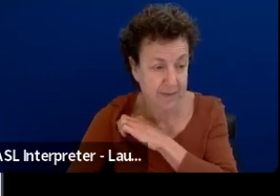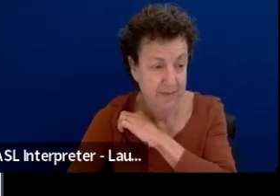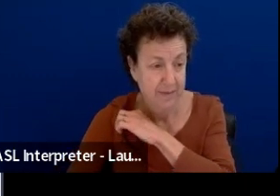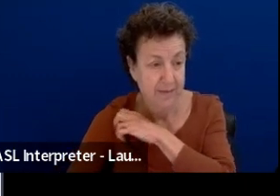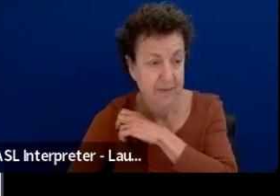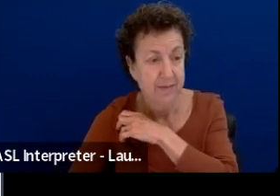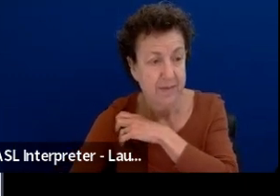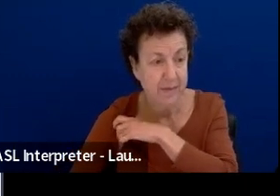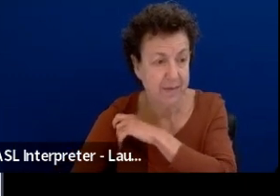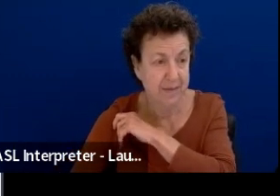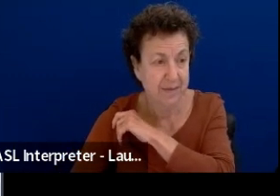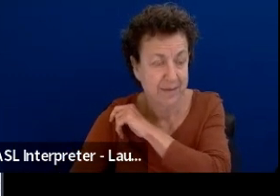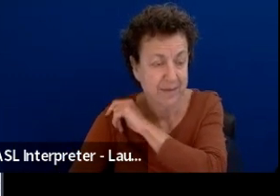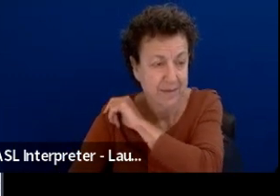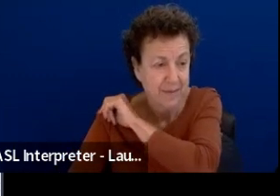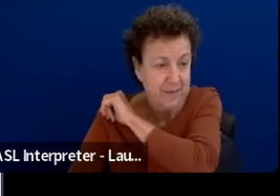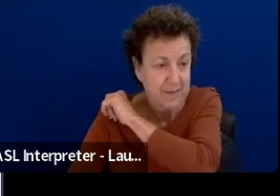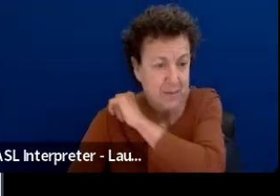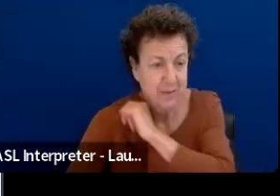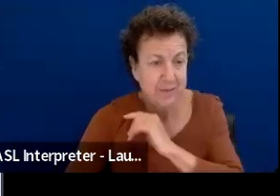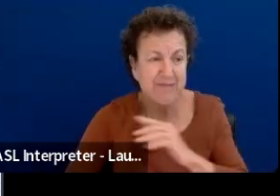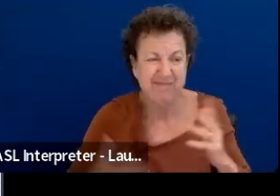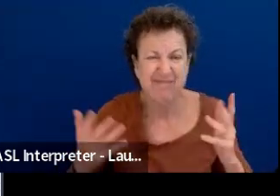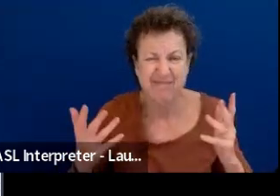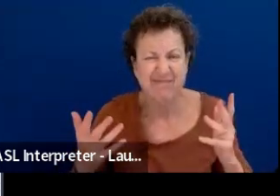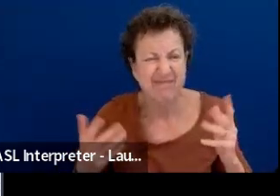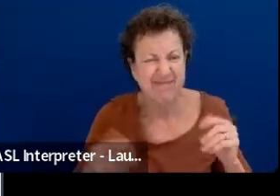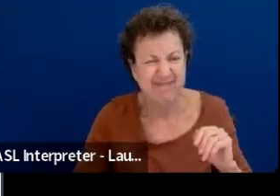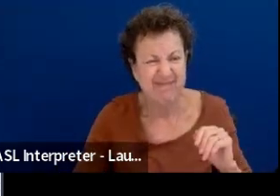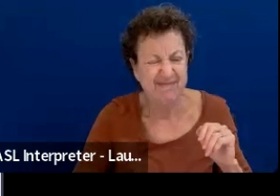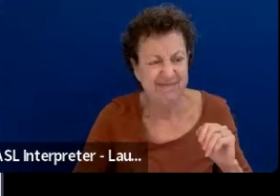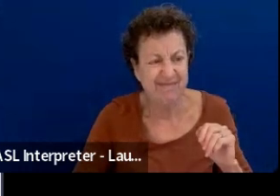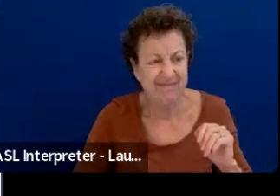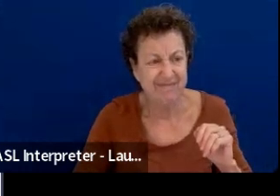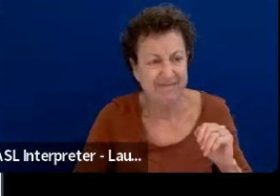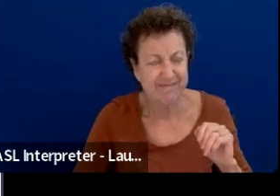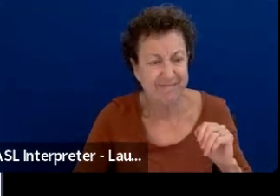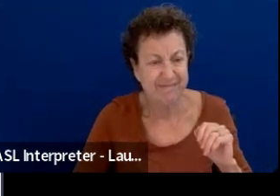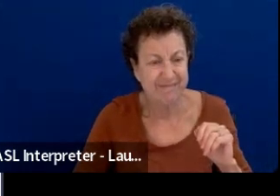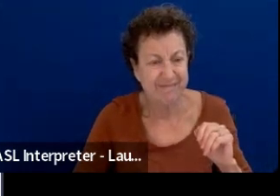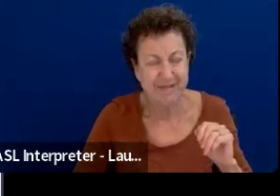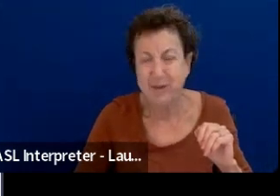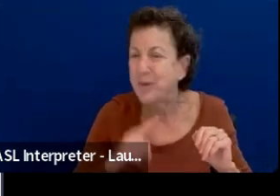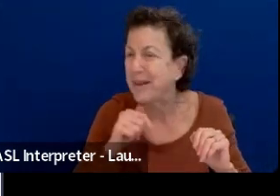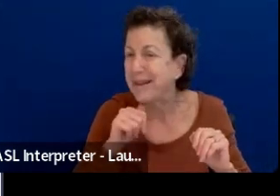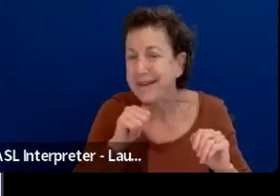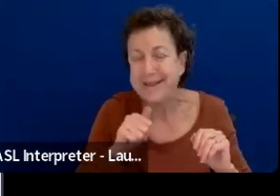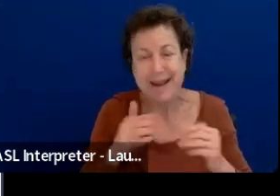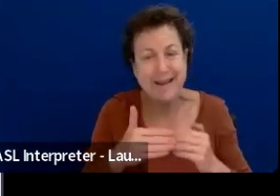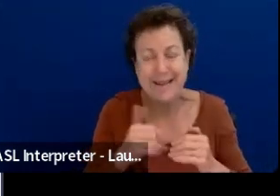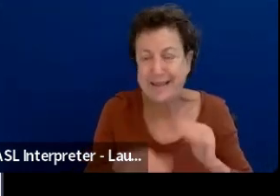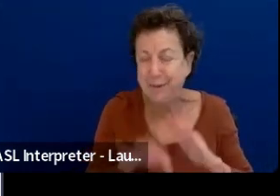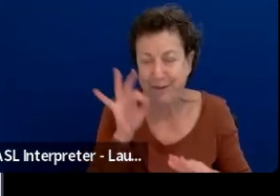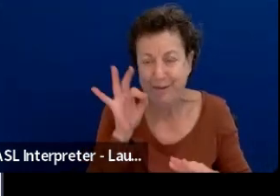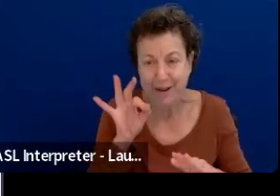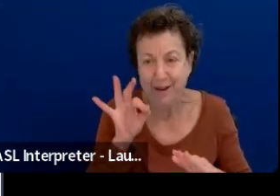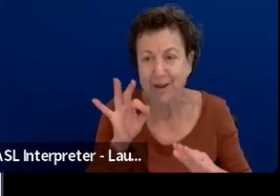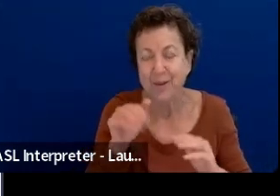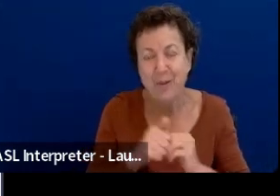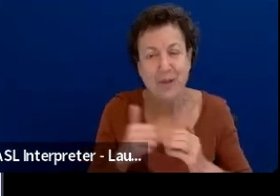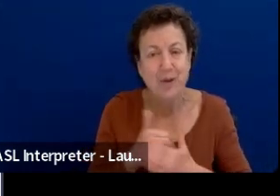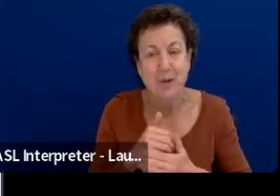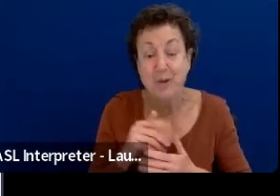It's a little annoying that there's no way to get to that on the new